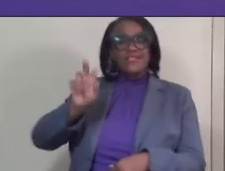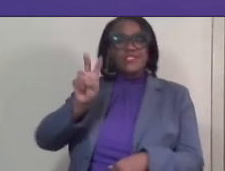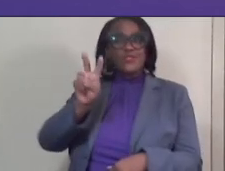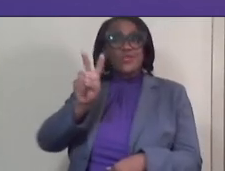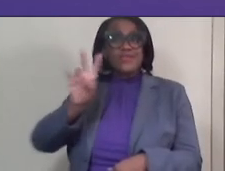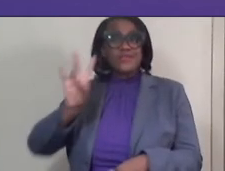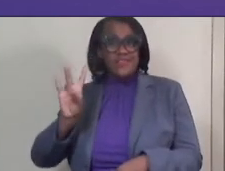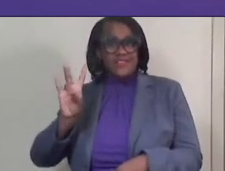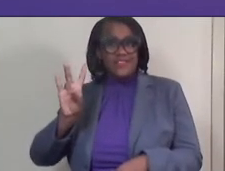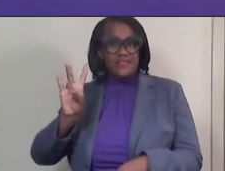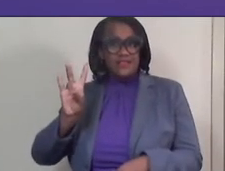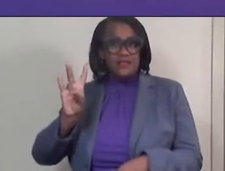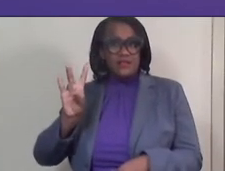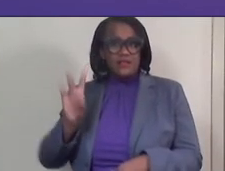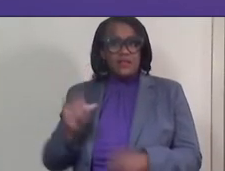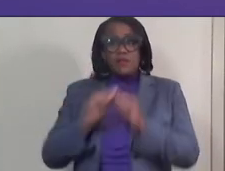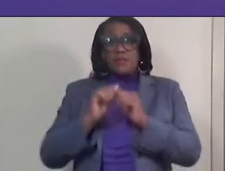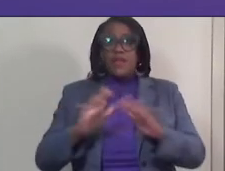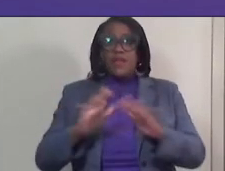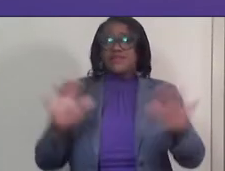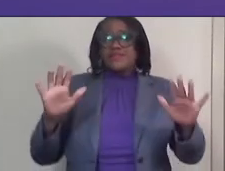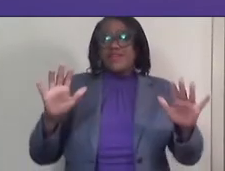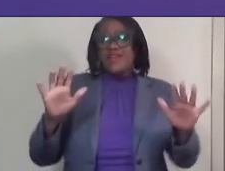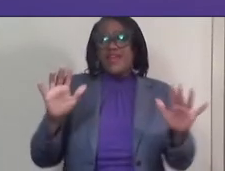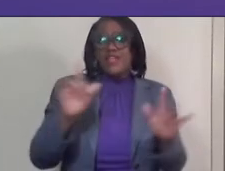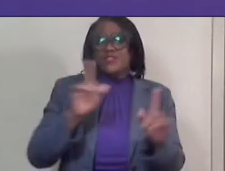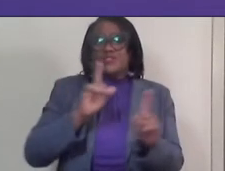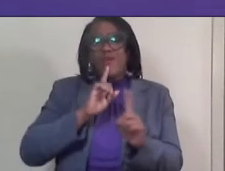1927. Blessed